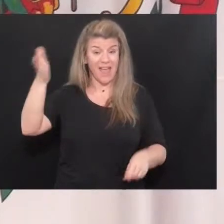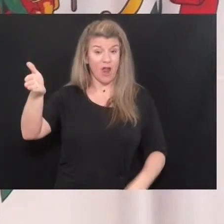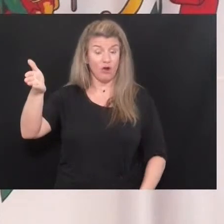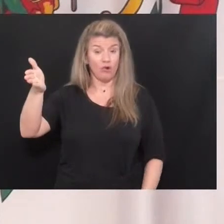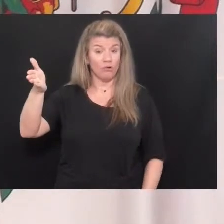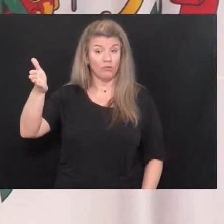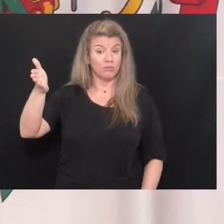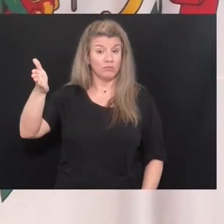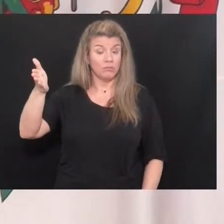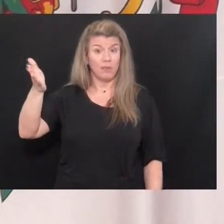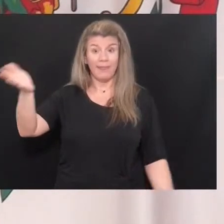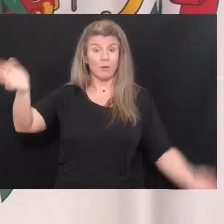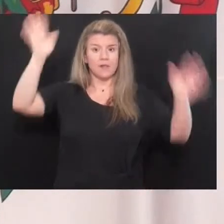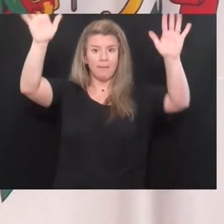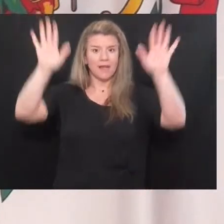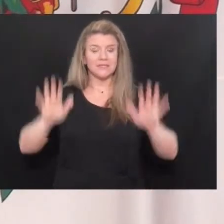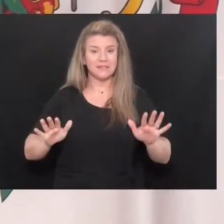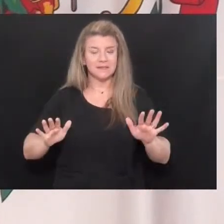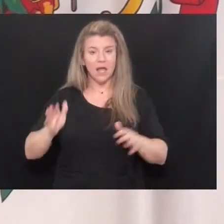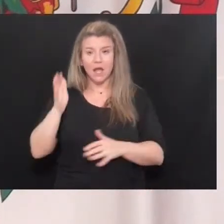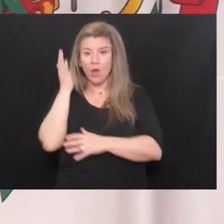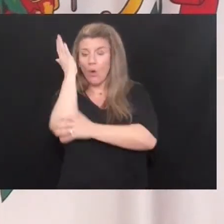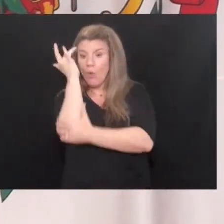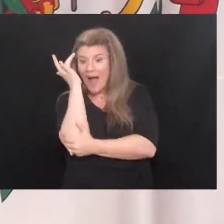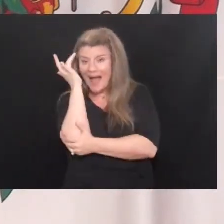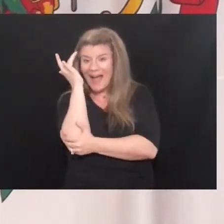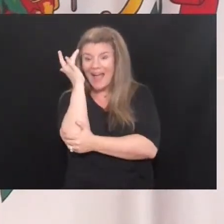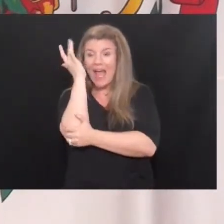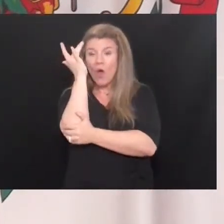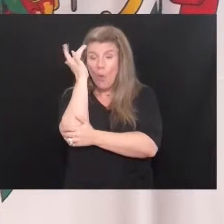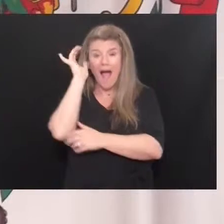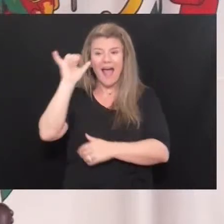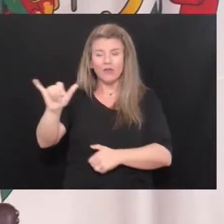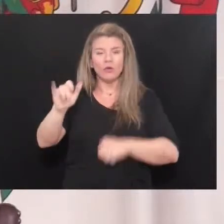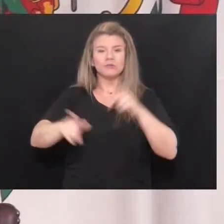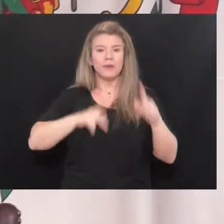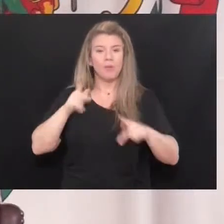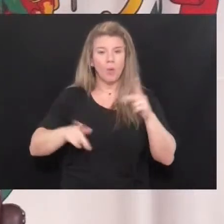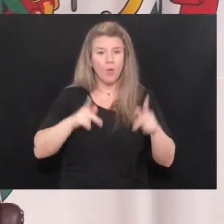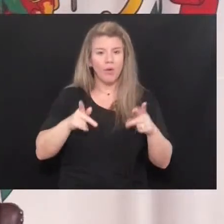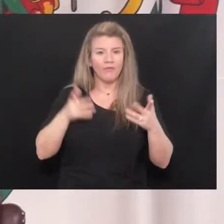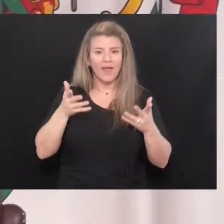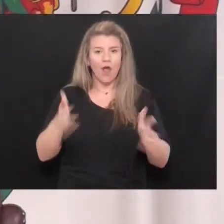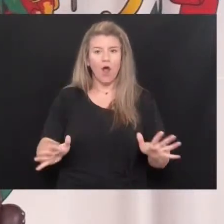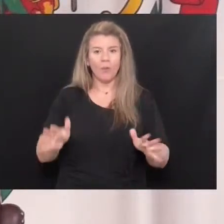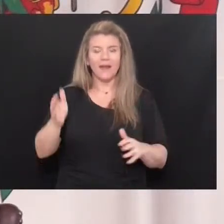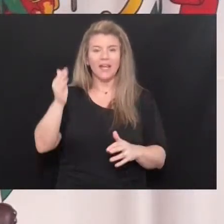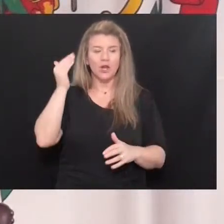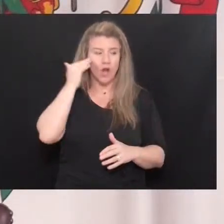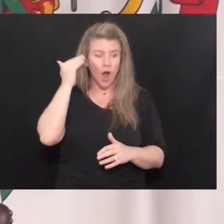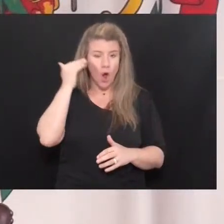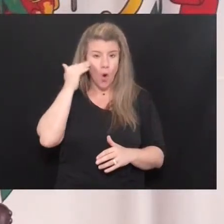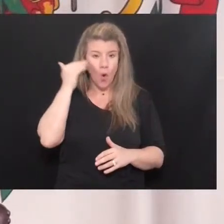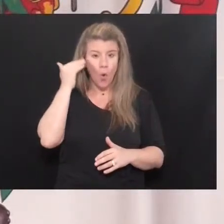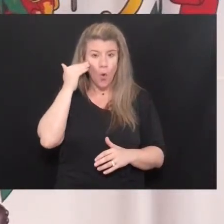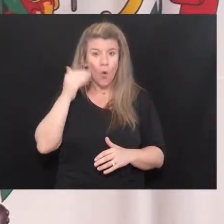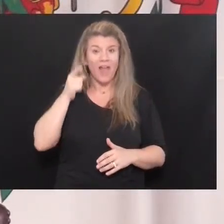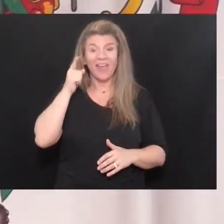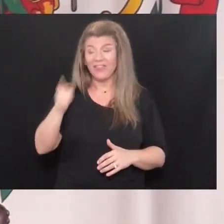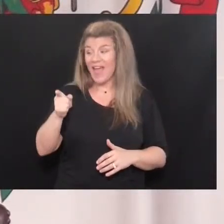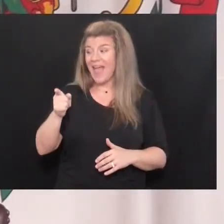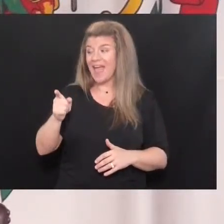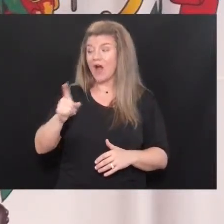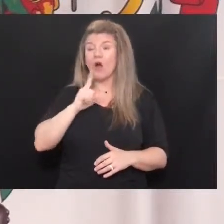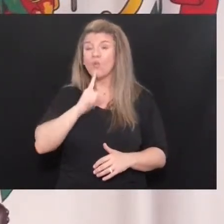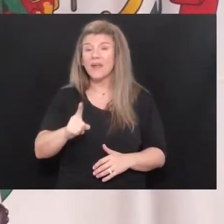that was phenomenal because those folks know that they are really,